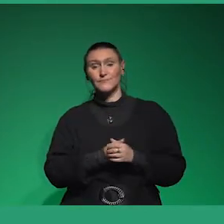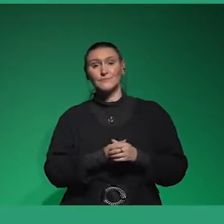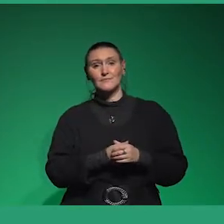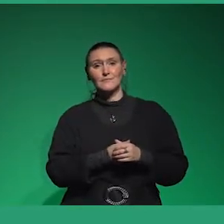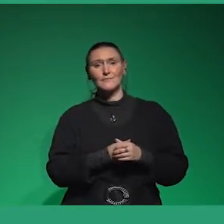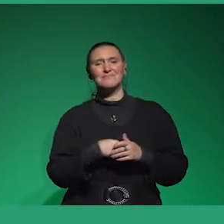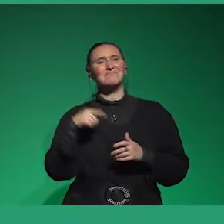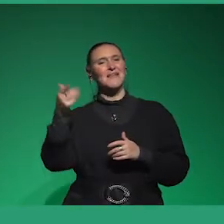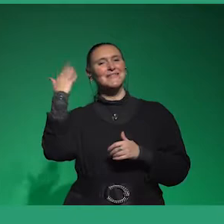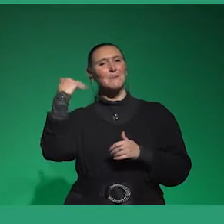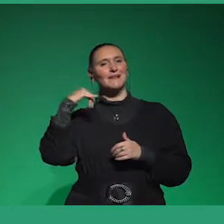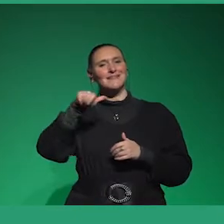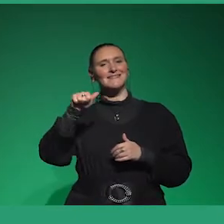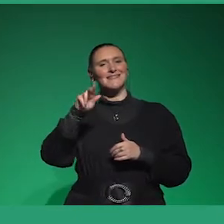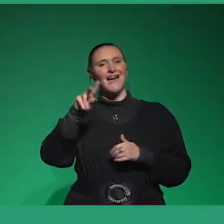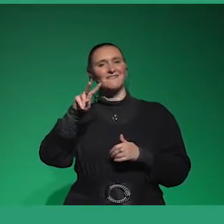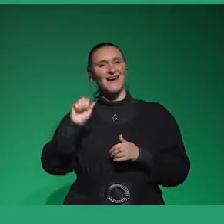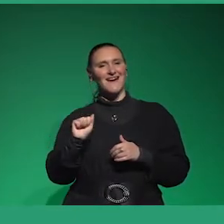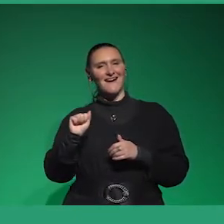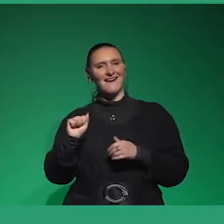the Kebun Raya Amsterdam,